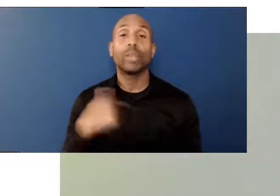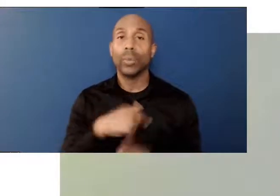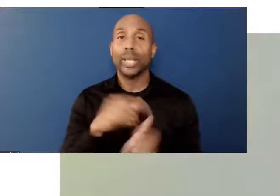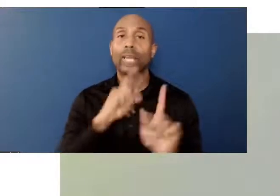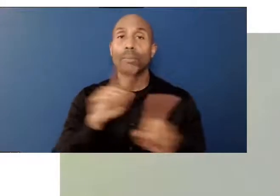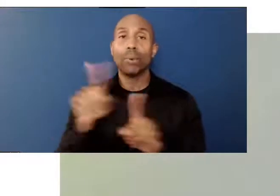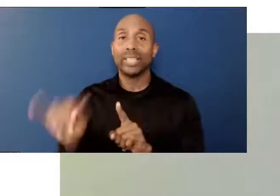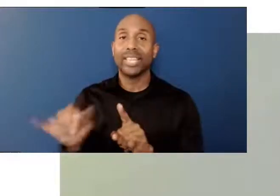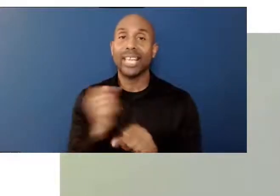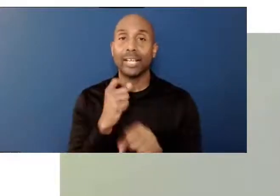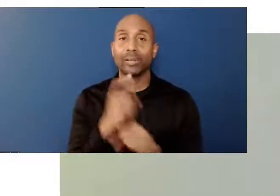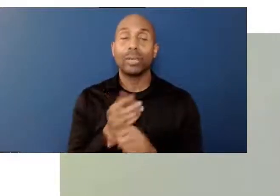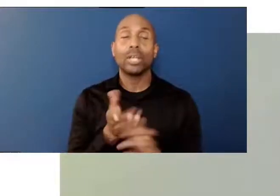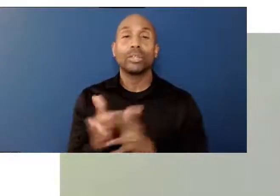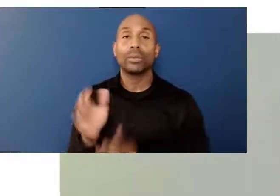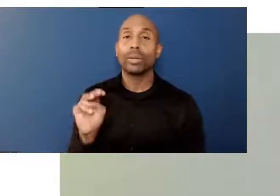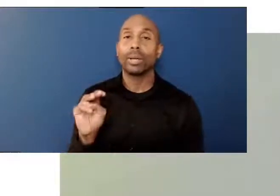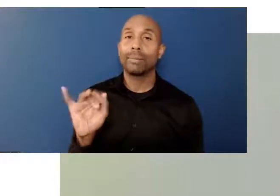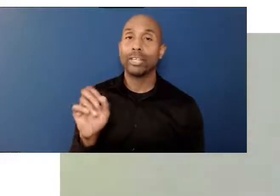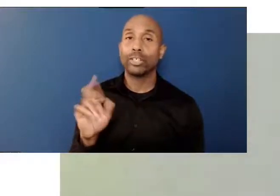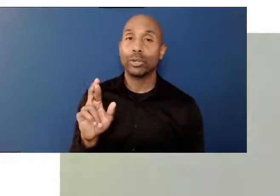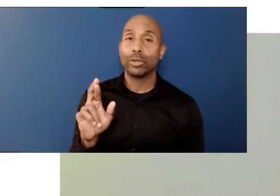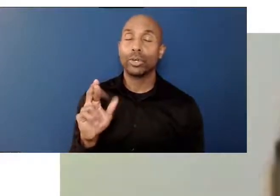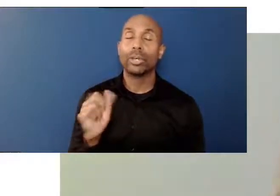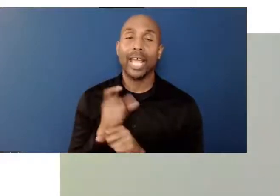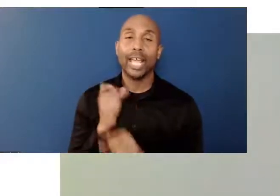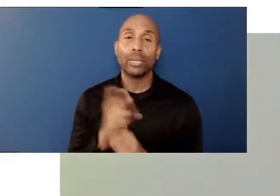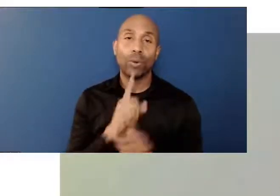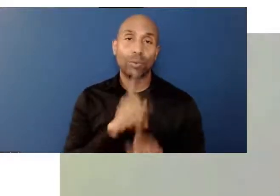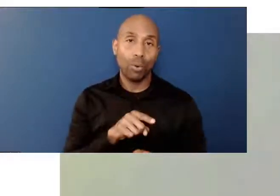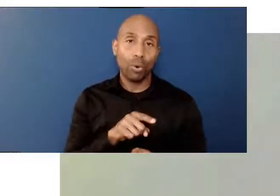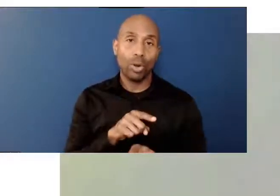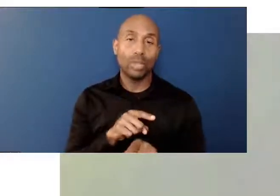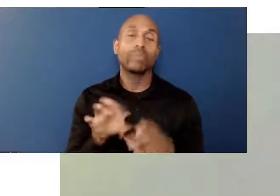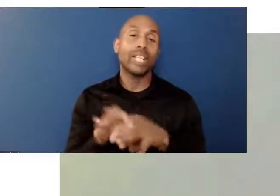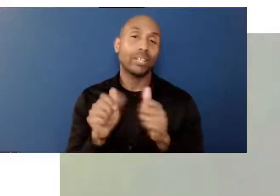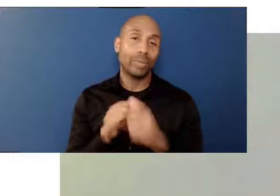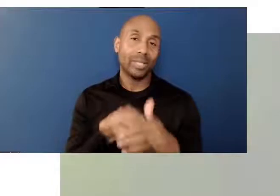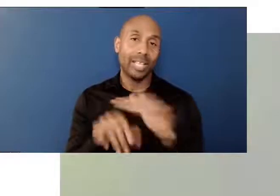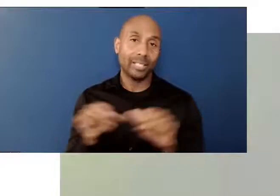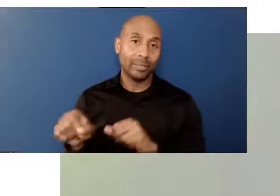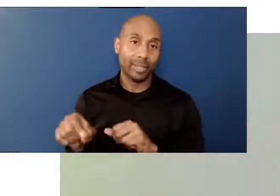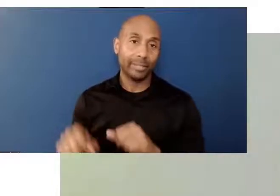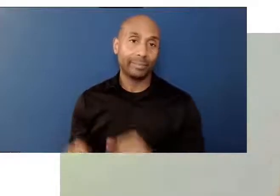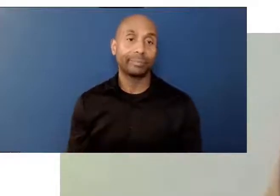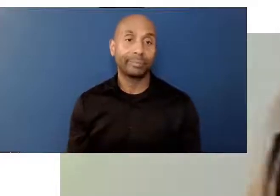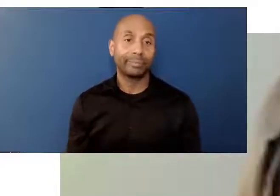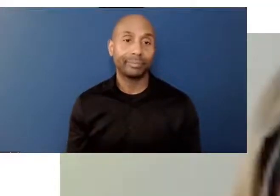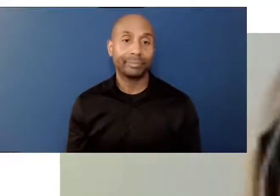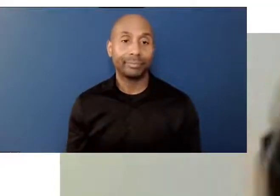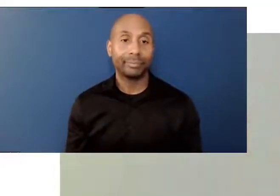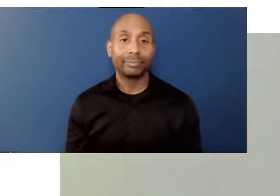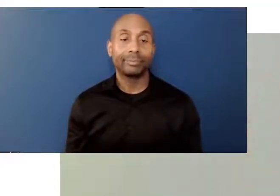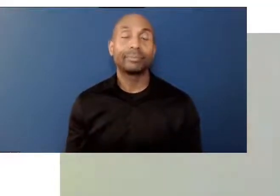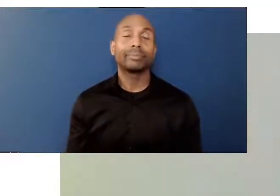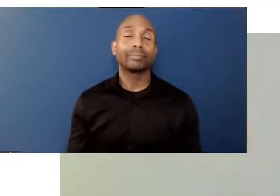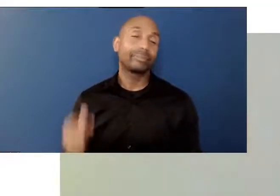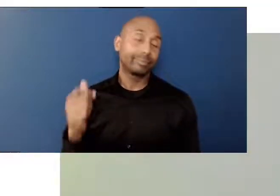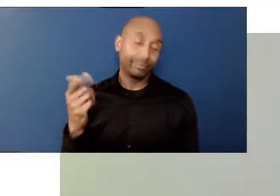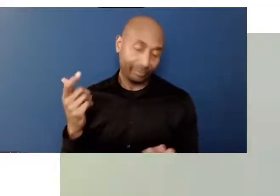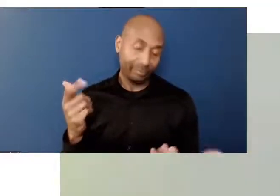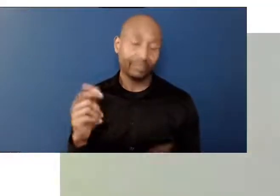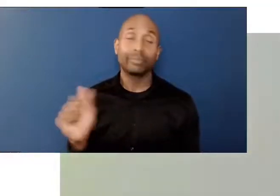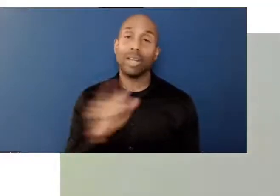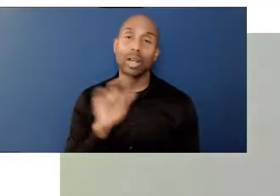Minister's Annual Report on Accessibility. All of these documents, Jessica, people don't need to hear everything from me today. It would take too